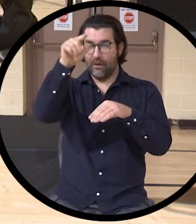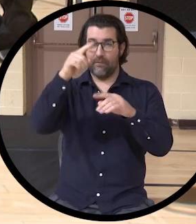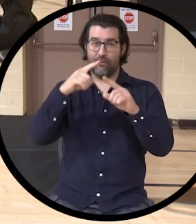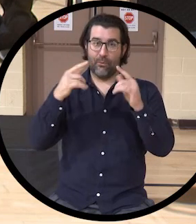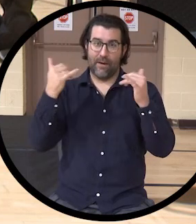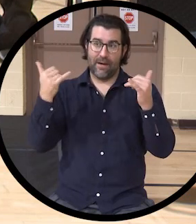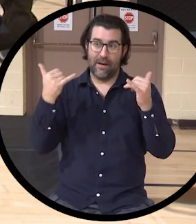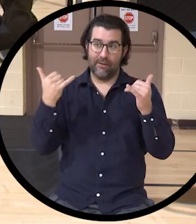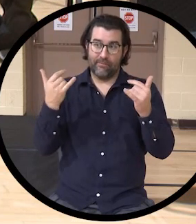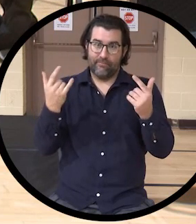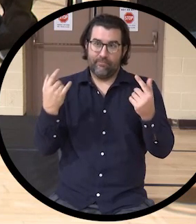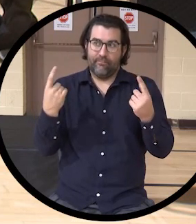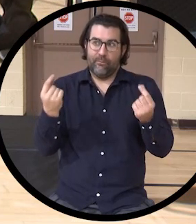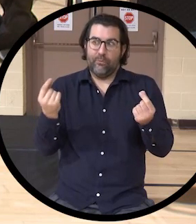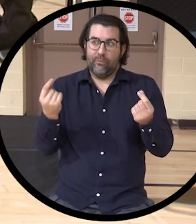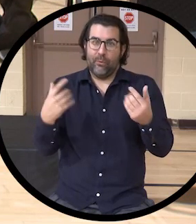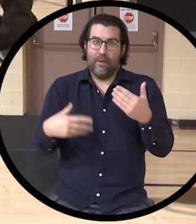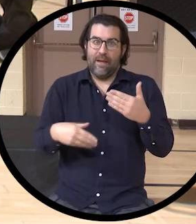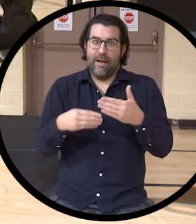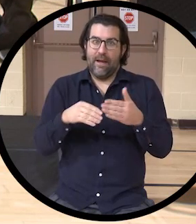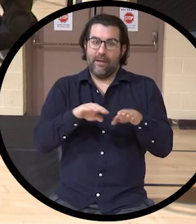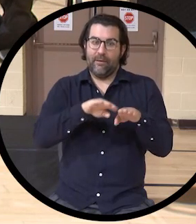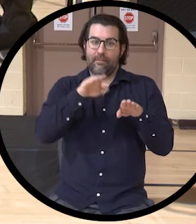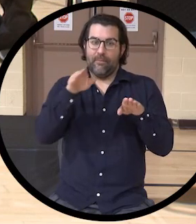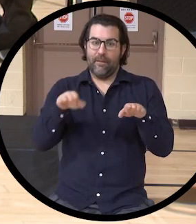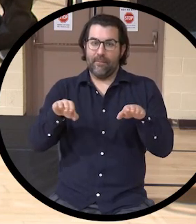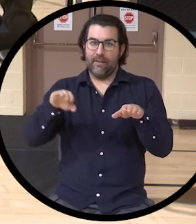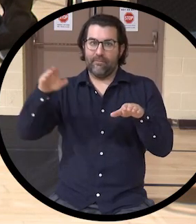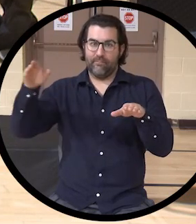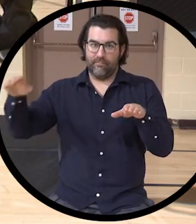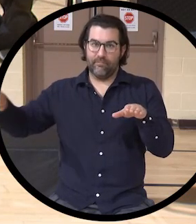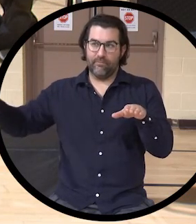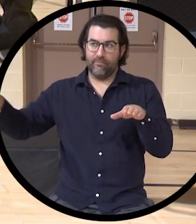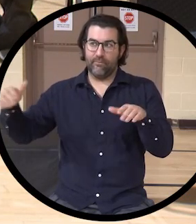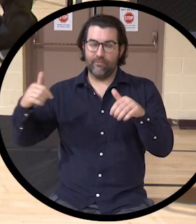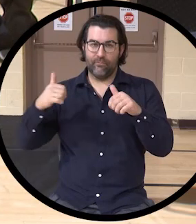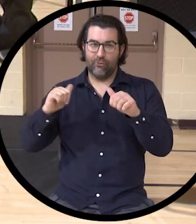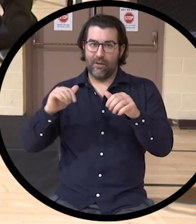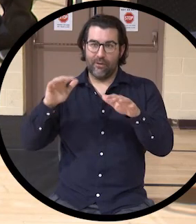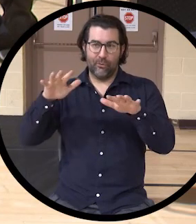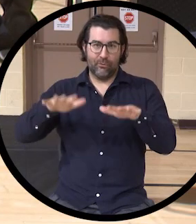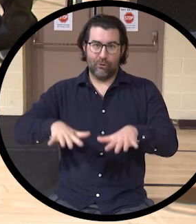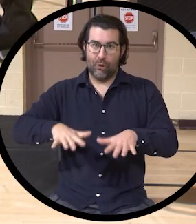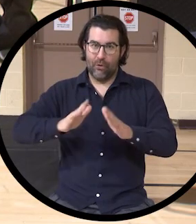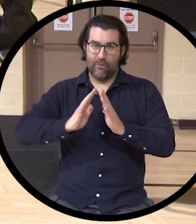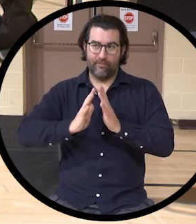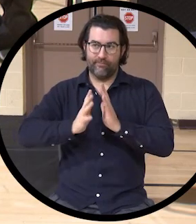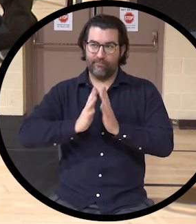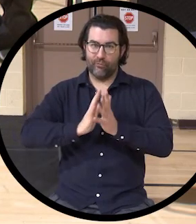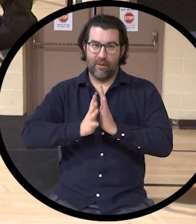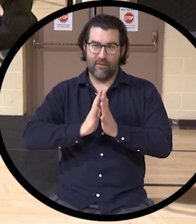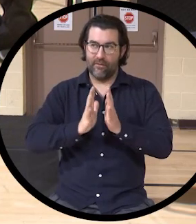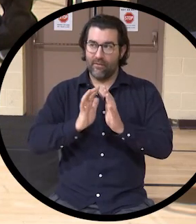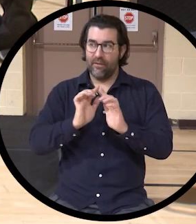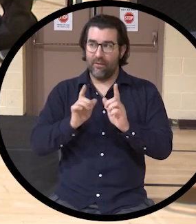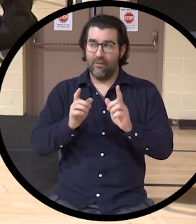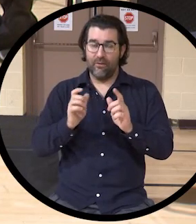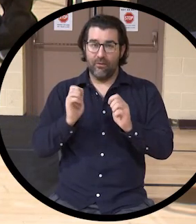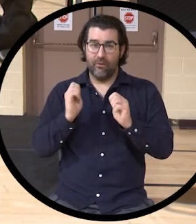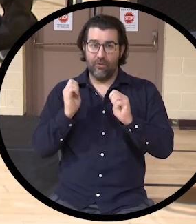do is add the bump outs and try to slow vehicles that way. But all of these turning